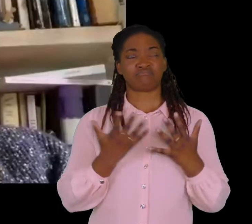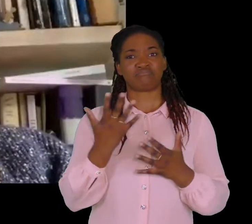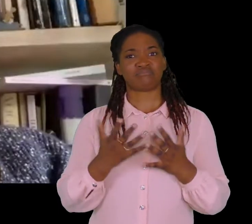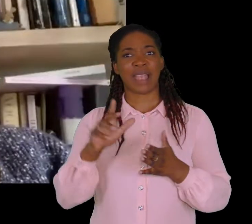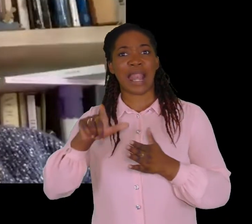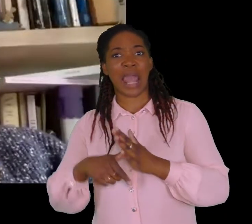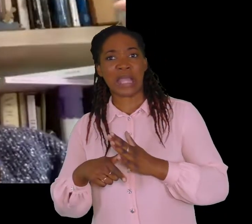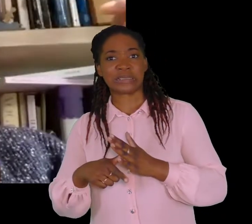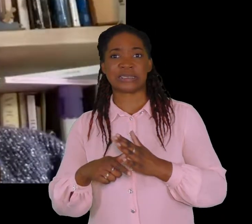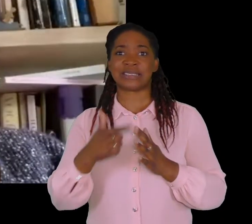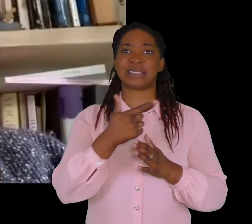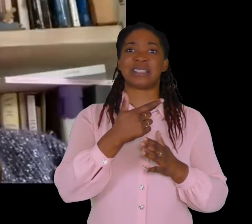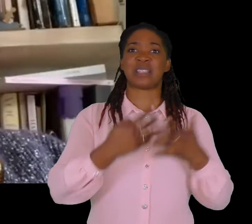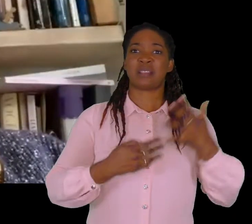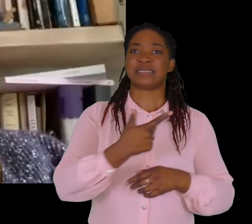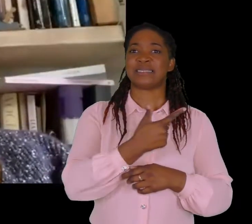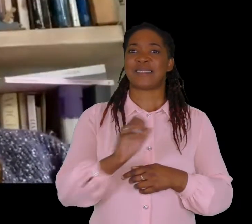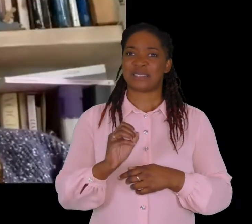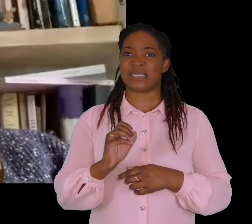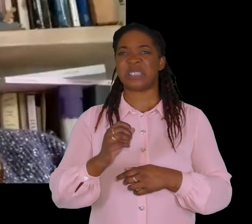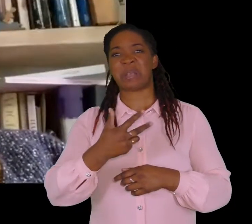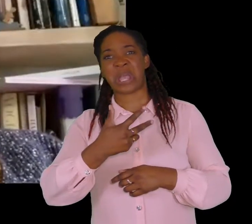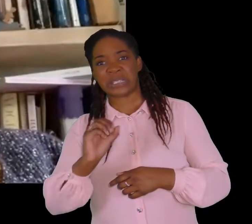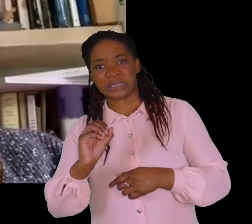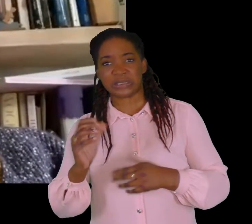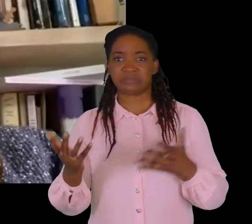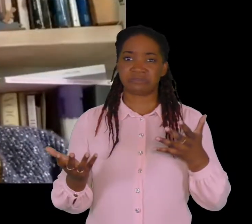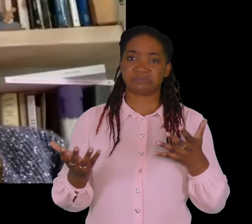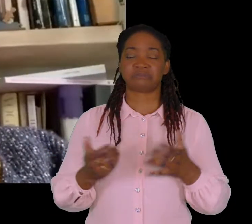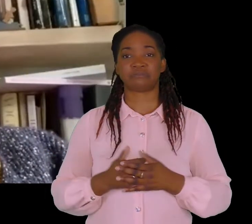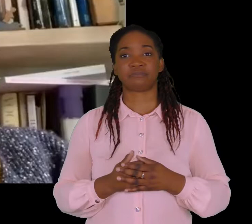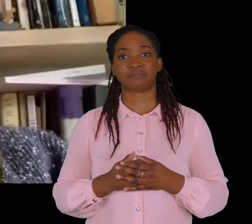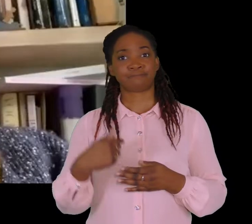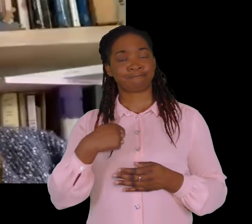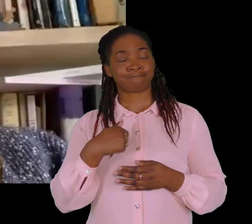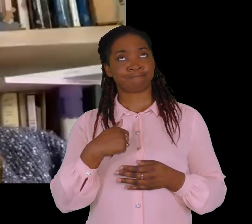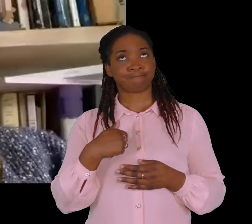late 70s and in the early 80s, I